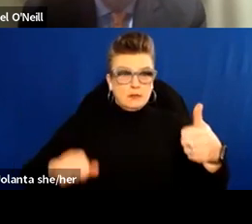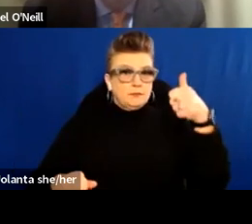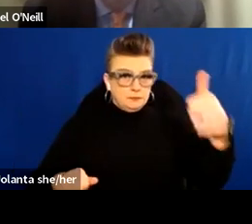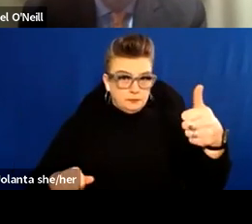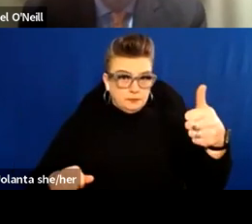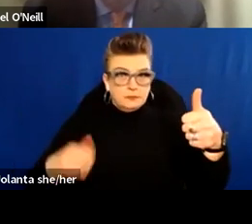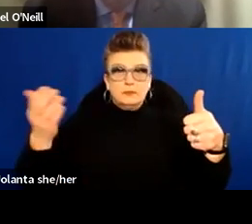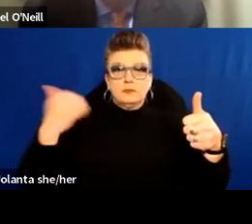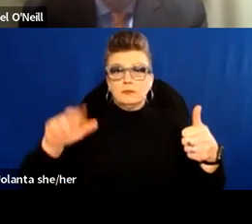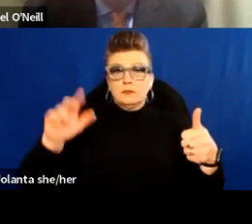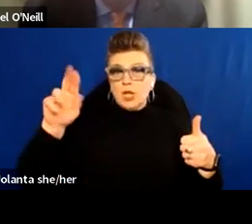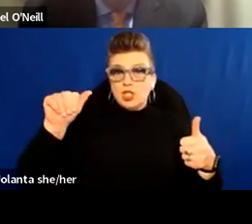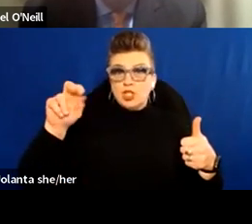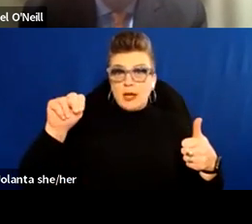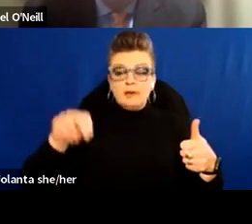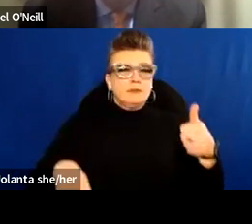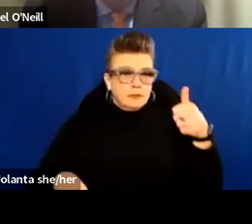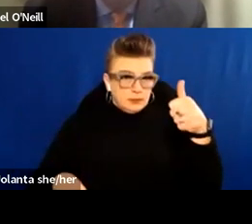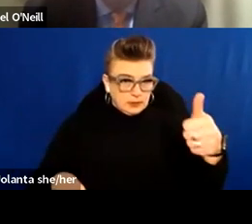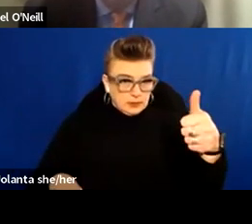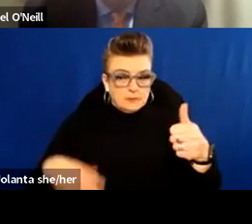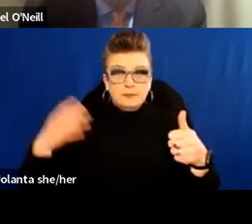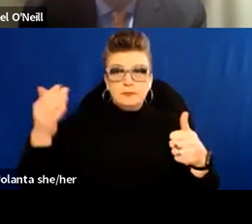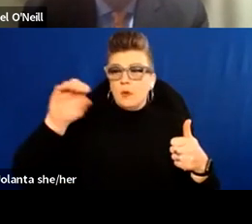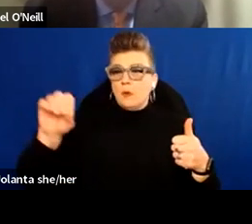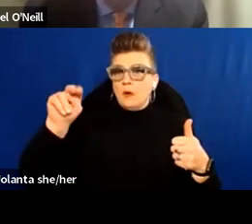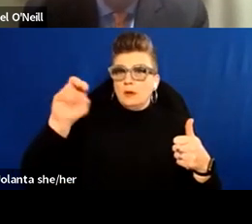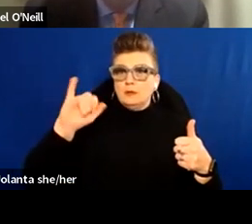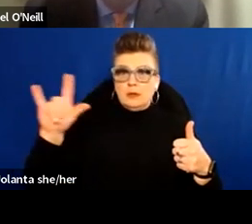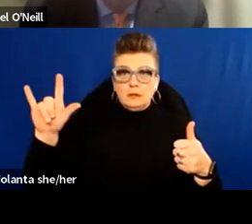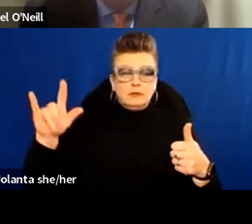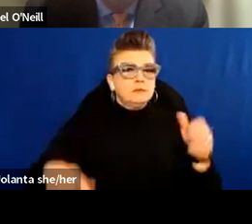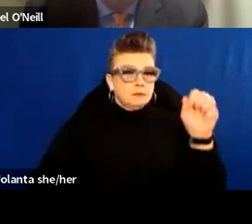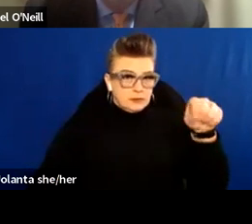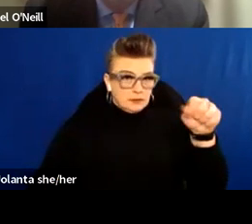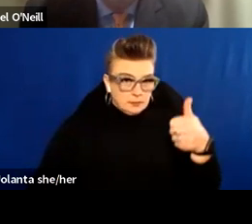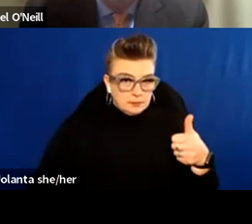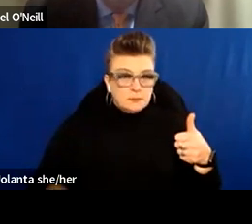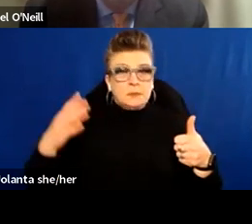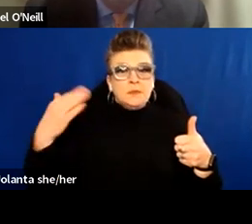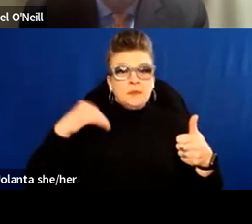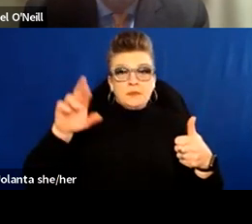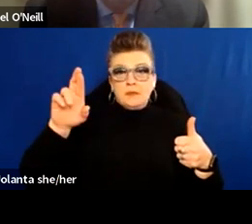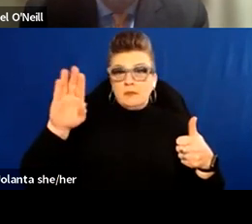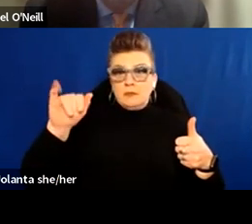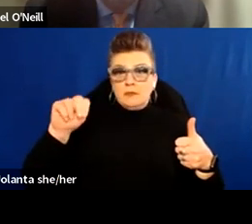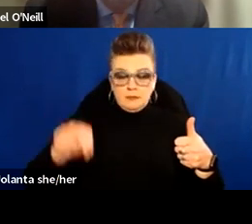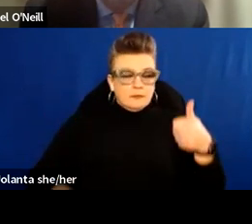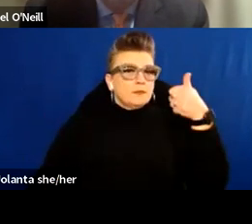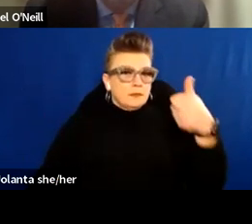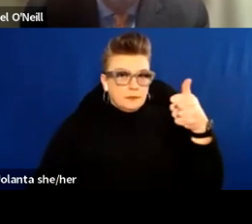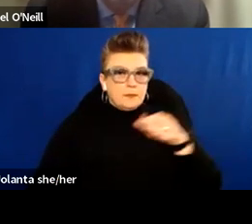tran yes mr o'neill yes ms robinson yes